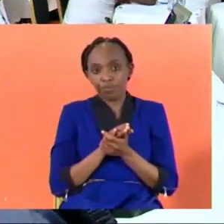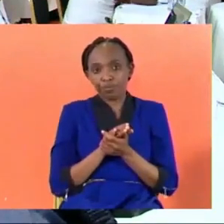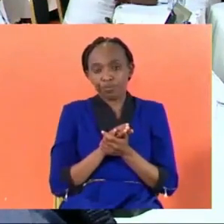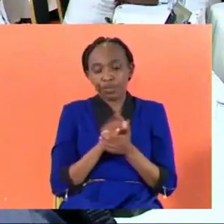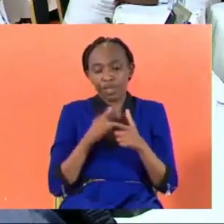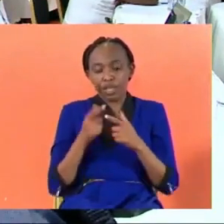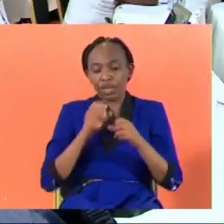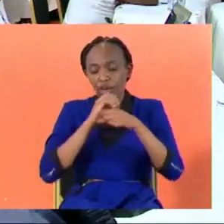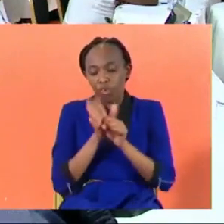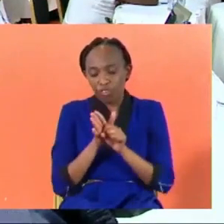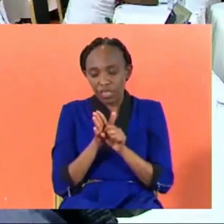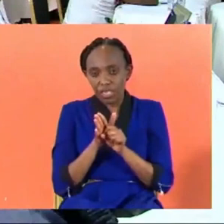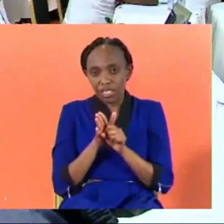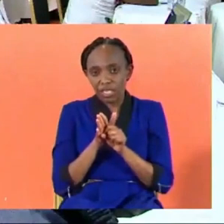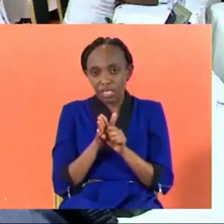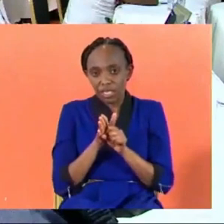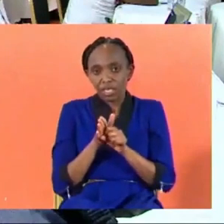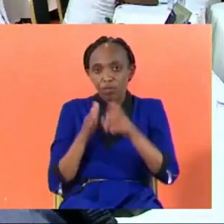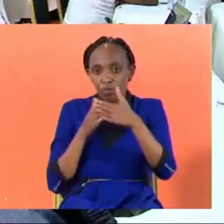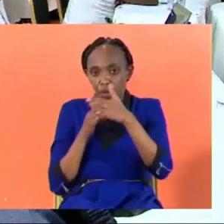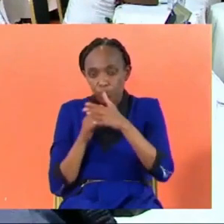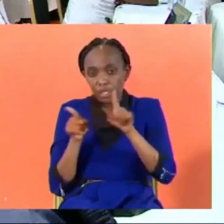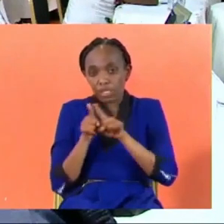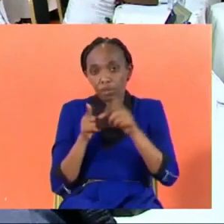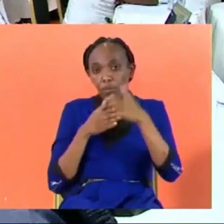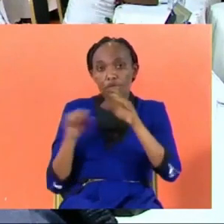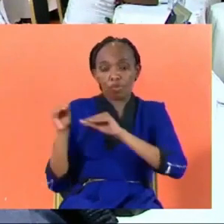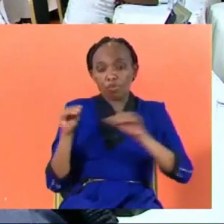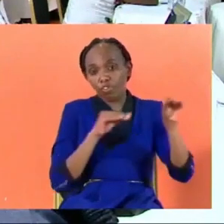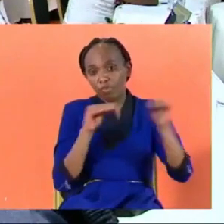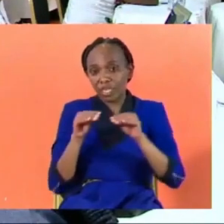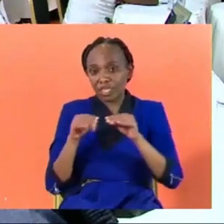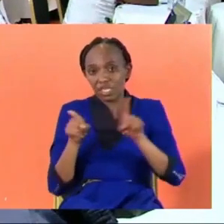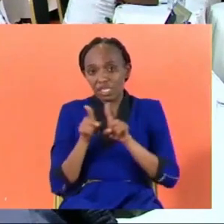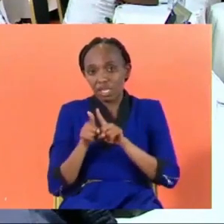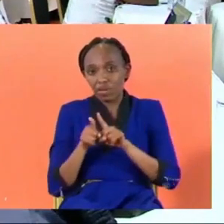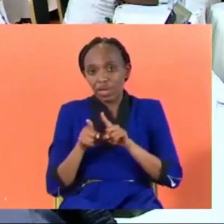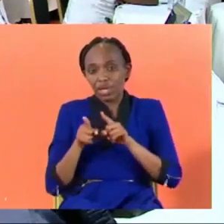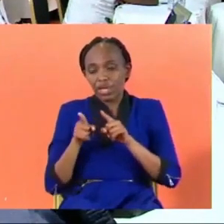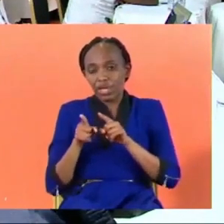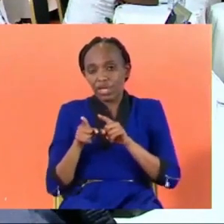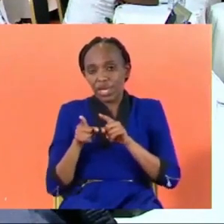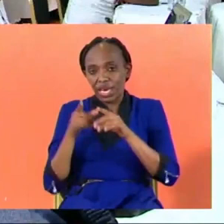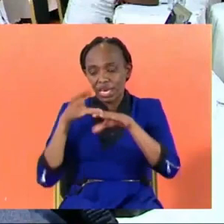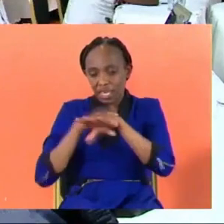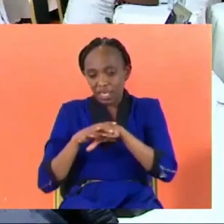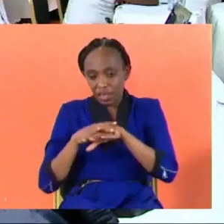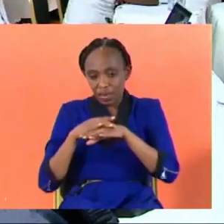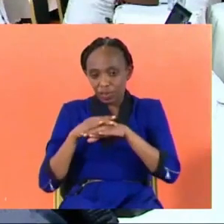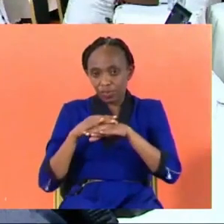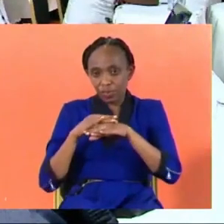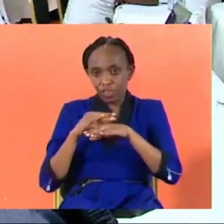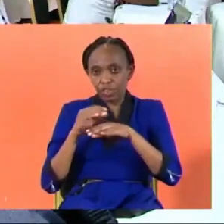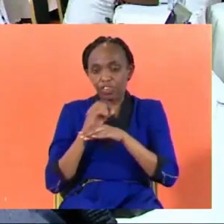then COVID-19 restrictions have also limited the movement and ultimately the coverage of media houses. So